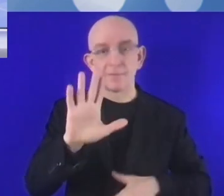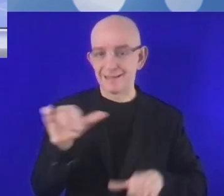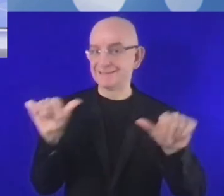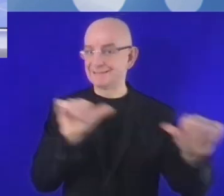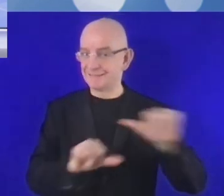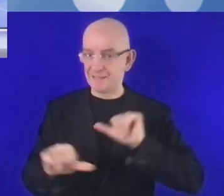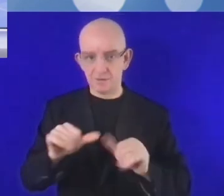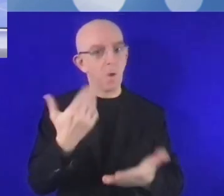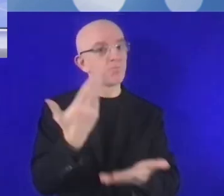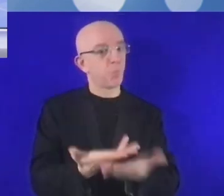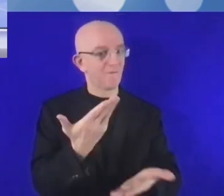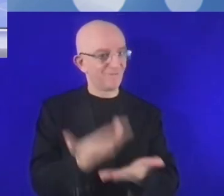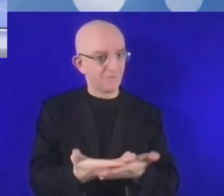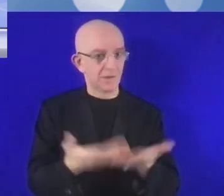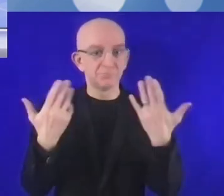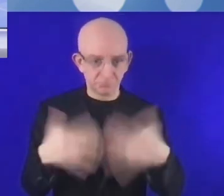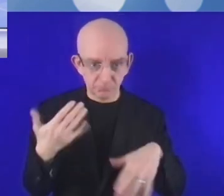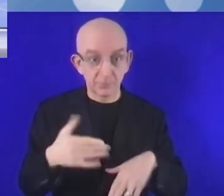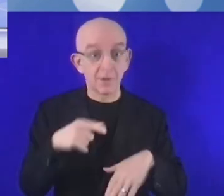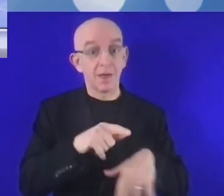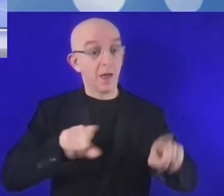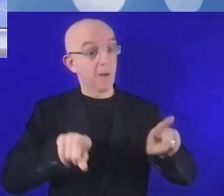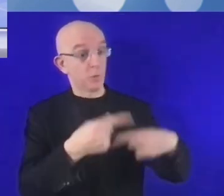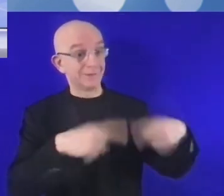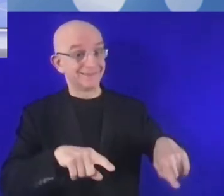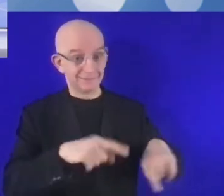would you feed yourself with low quality music exactly?